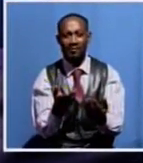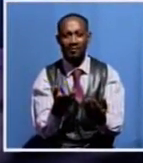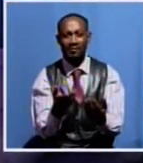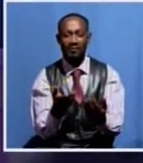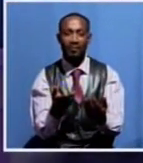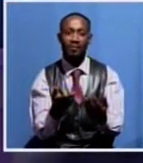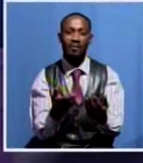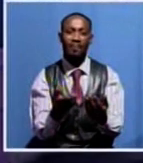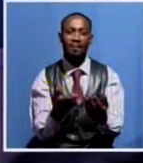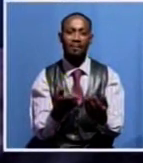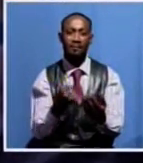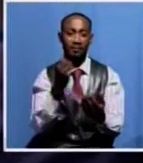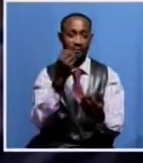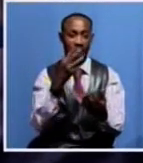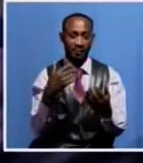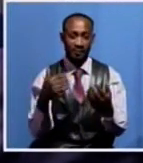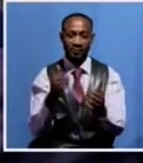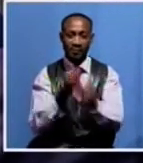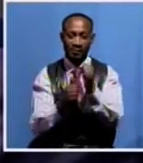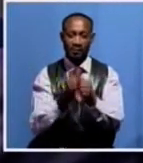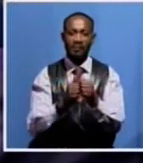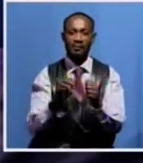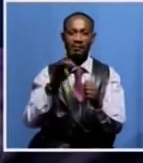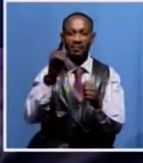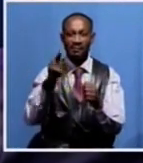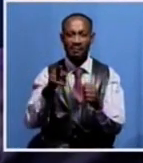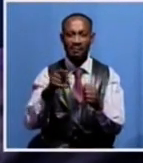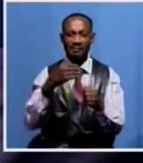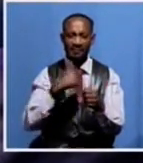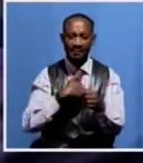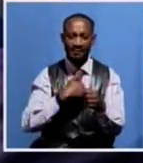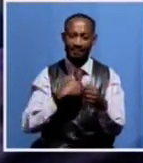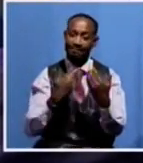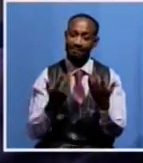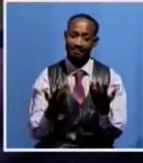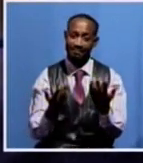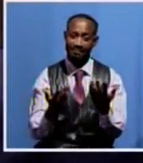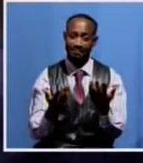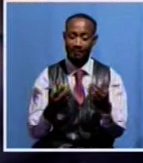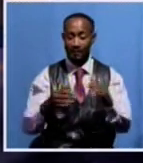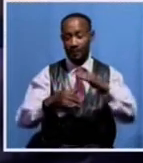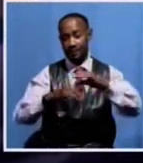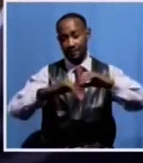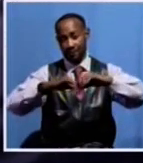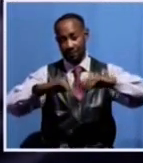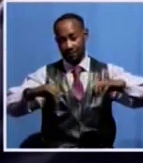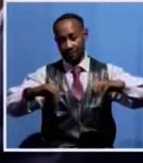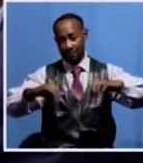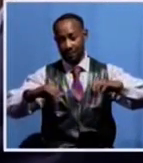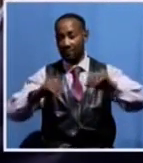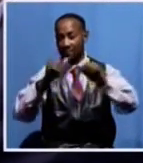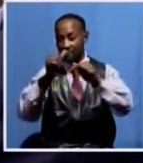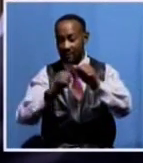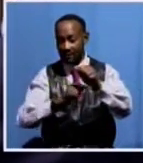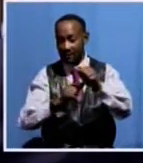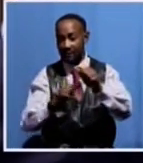of things that are in there. You know, so you have again to desegregate each of these items to be able to see.